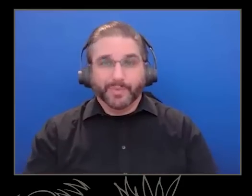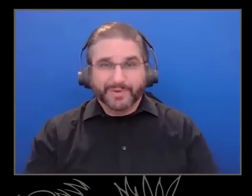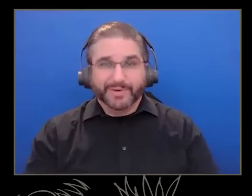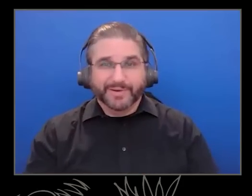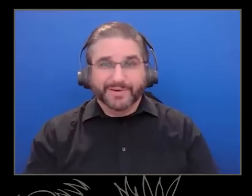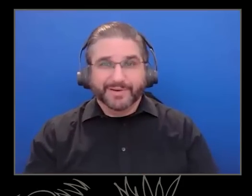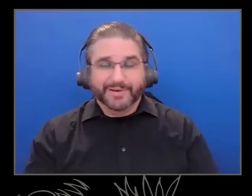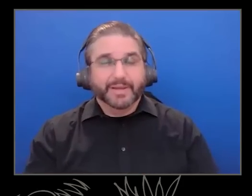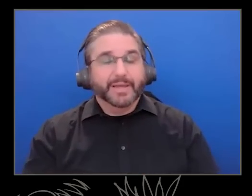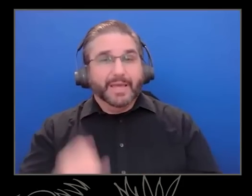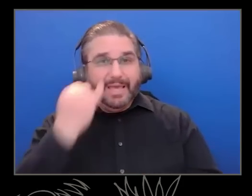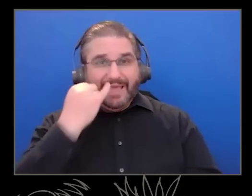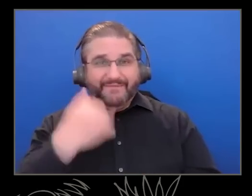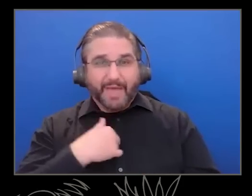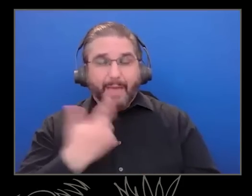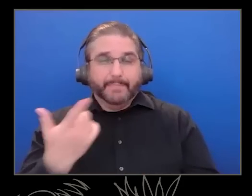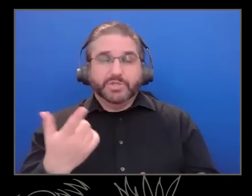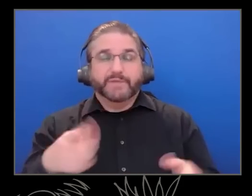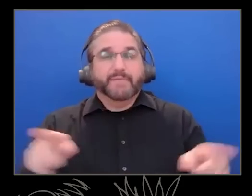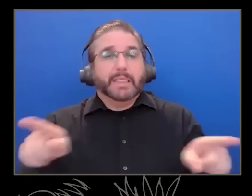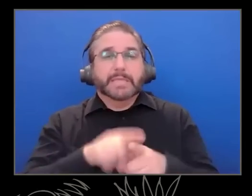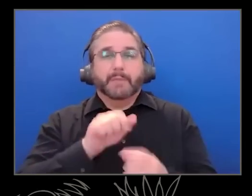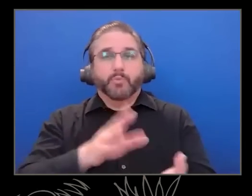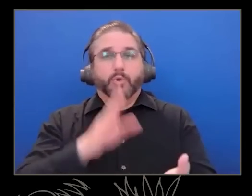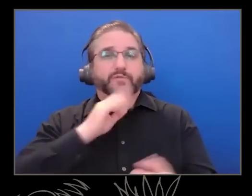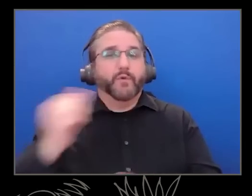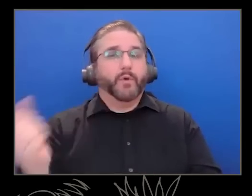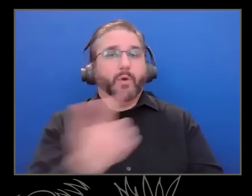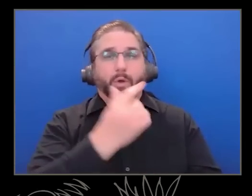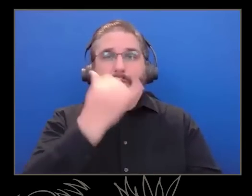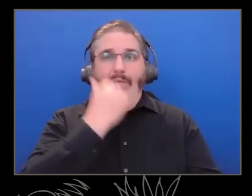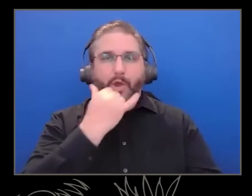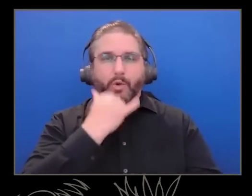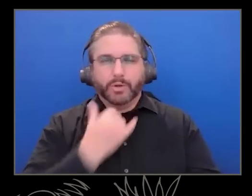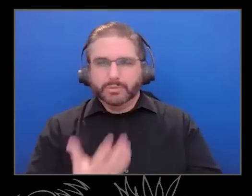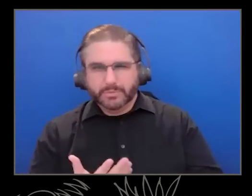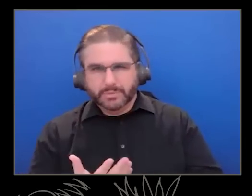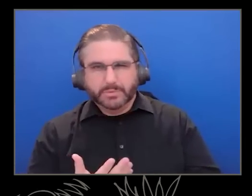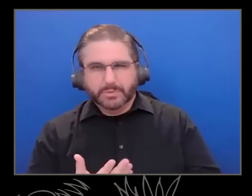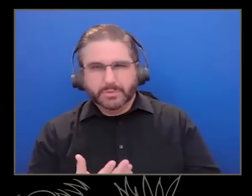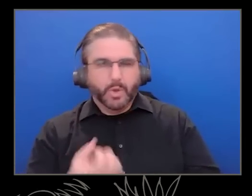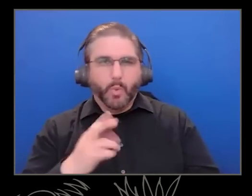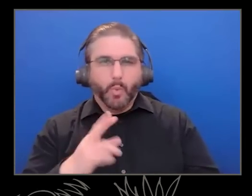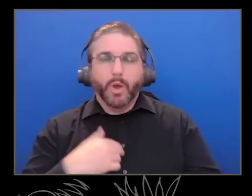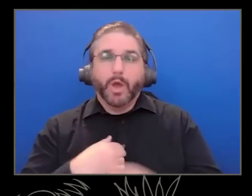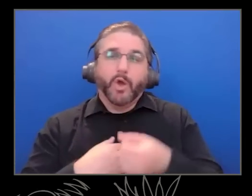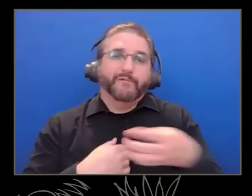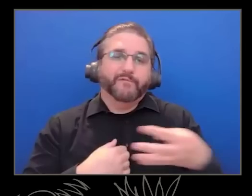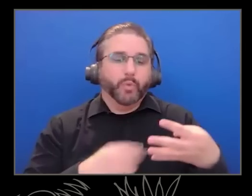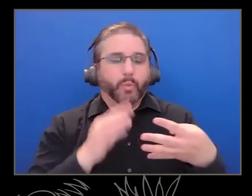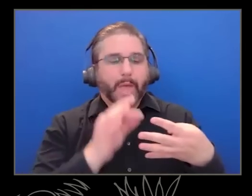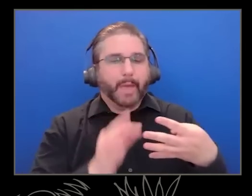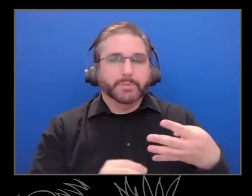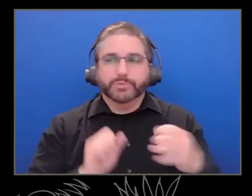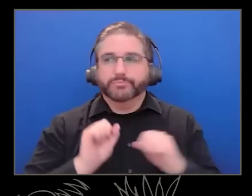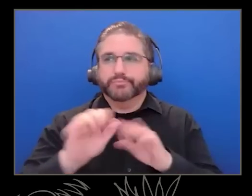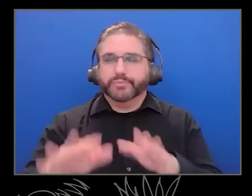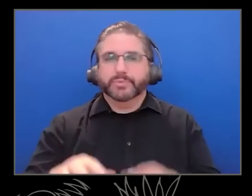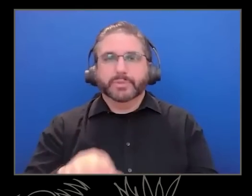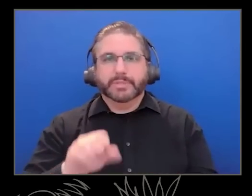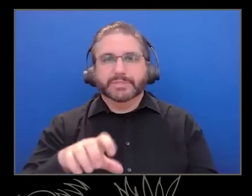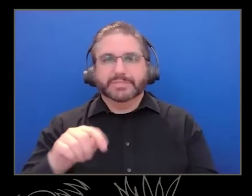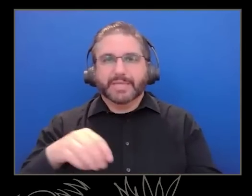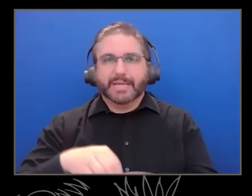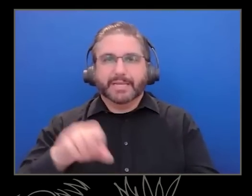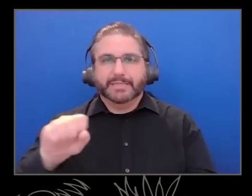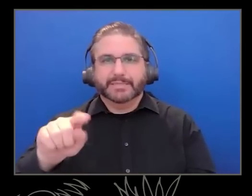treating errors generically, or just have a small couple of strings that you're setting in state, you cannot